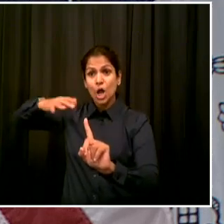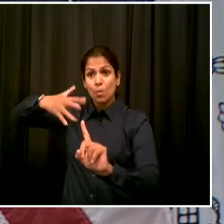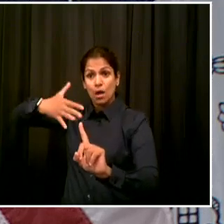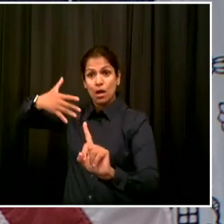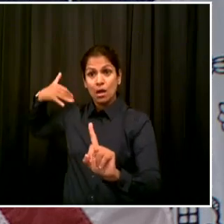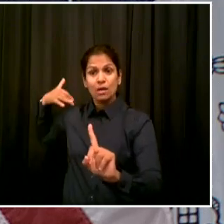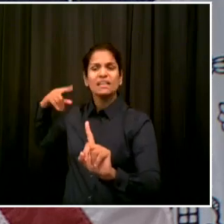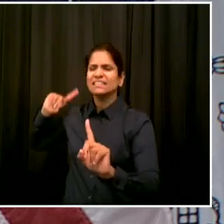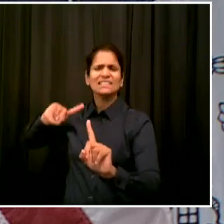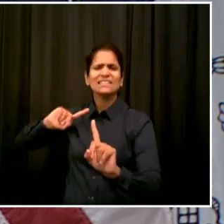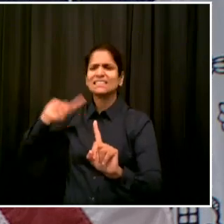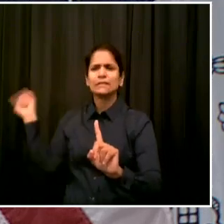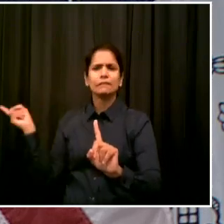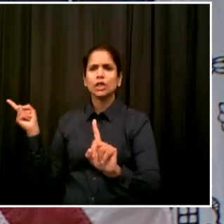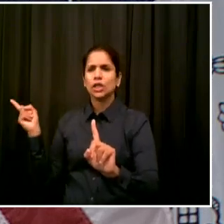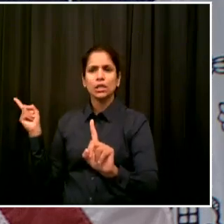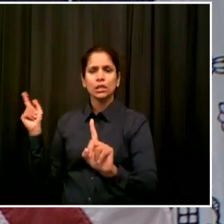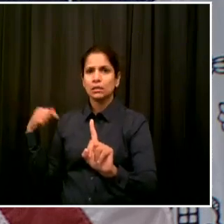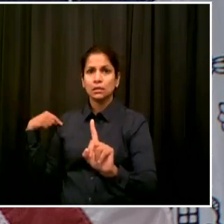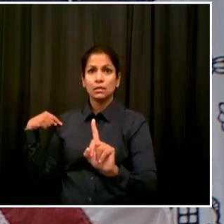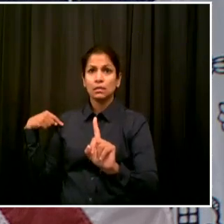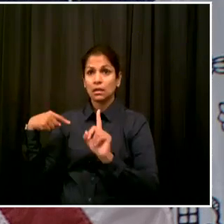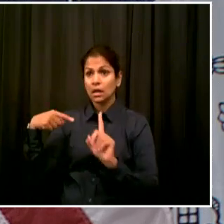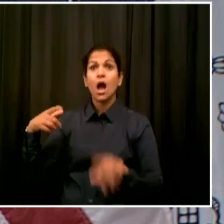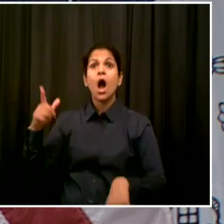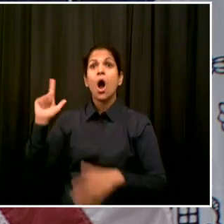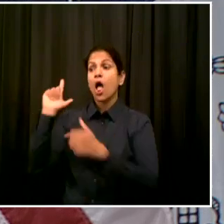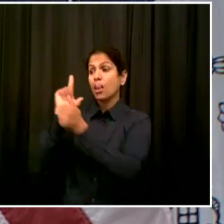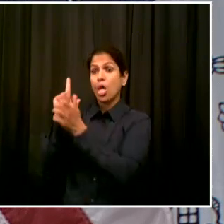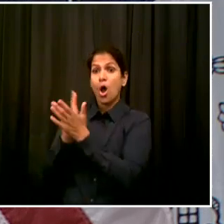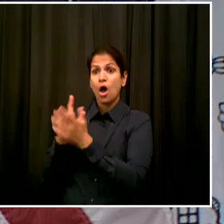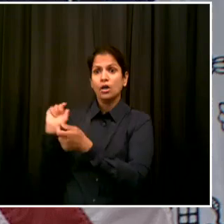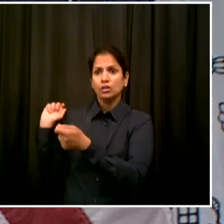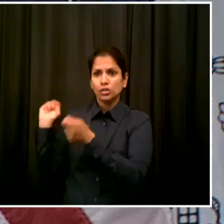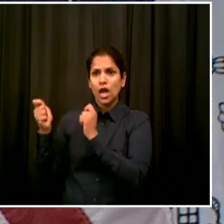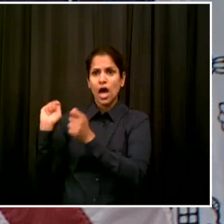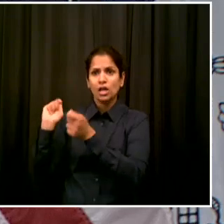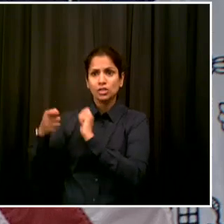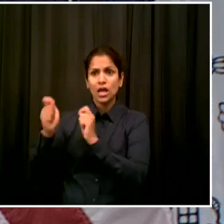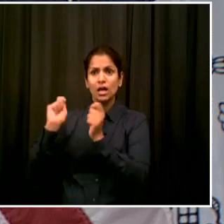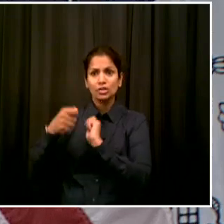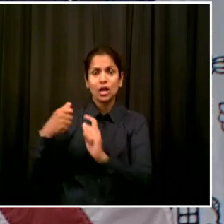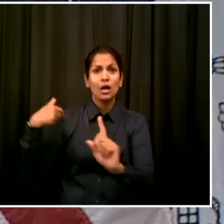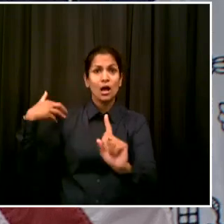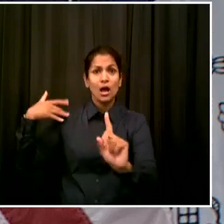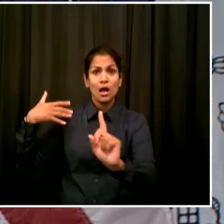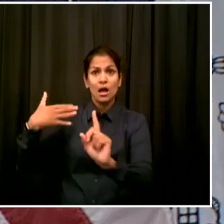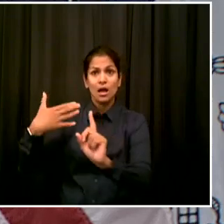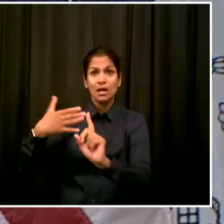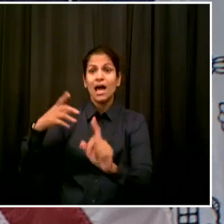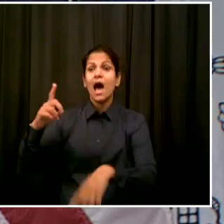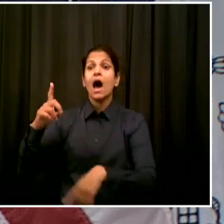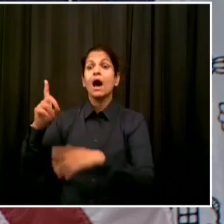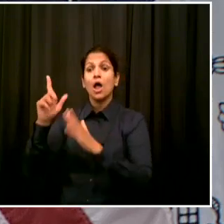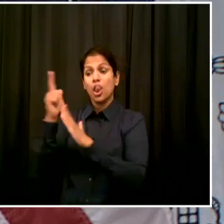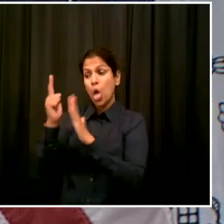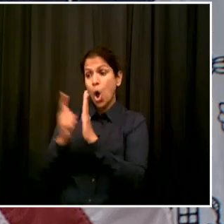were definitely happening that were affecting our overall situation. That's just fact, because we saw sudden